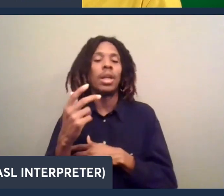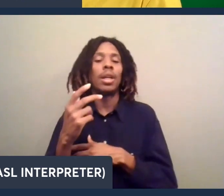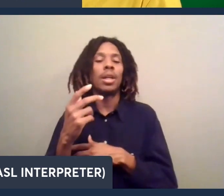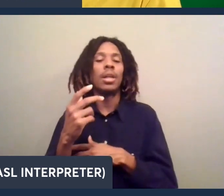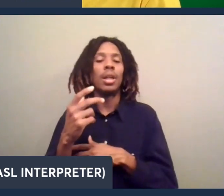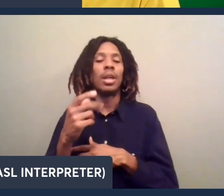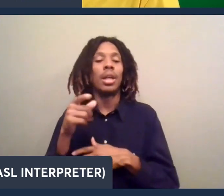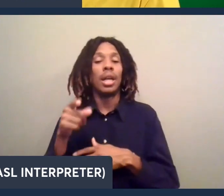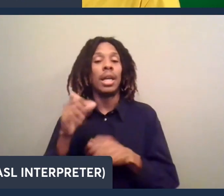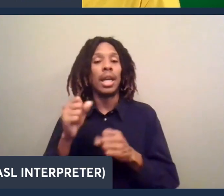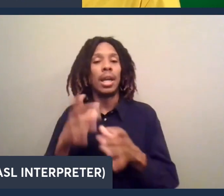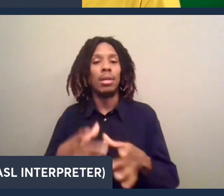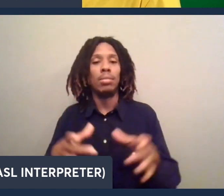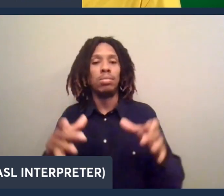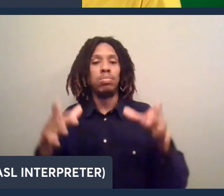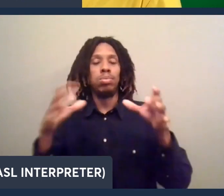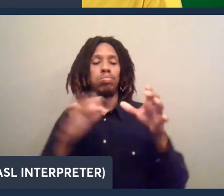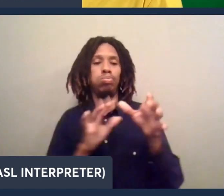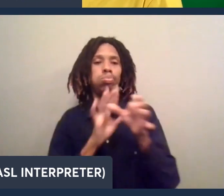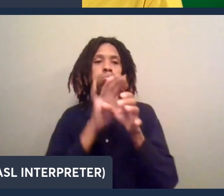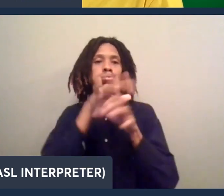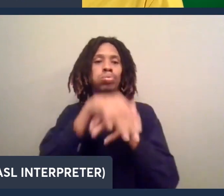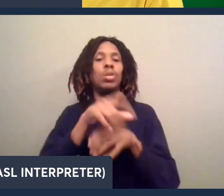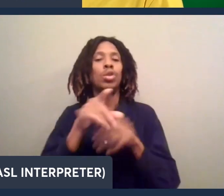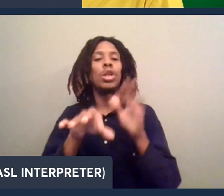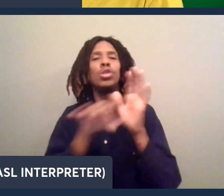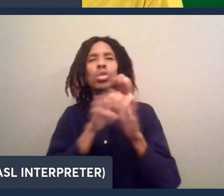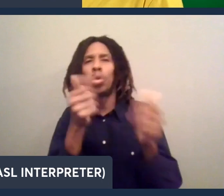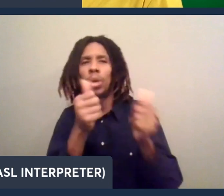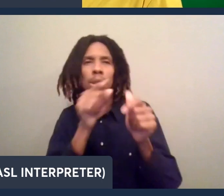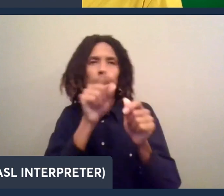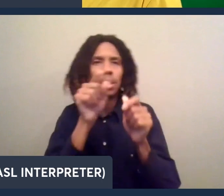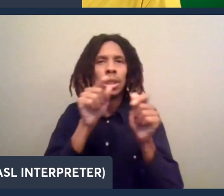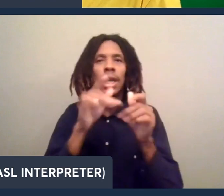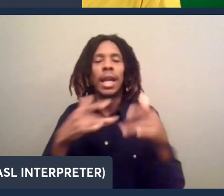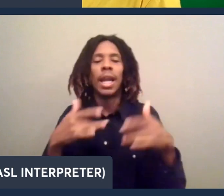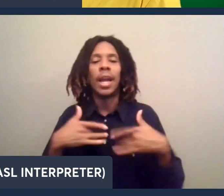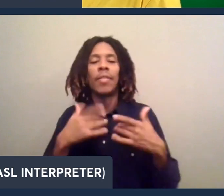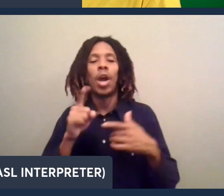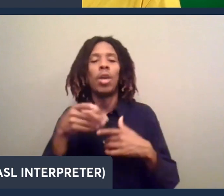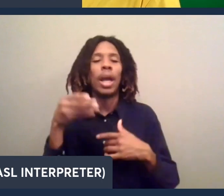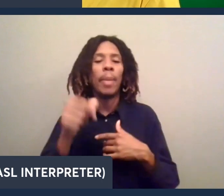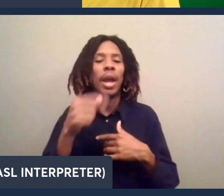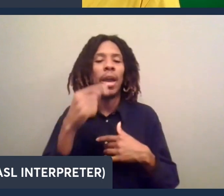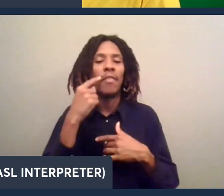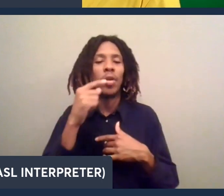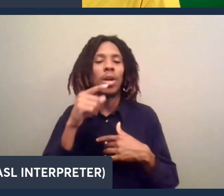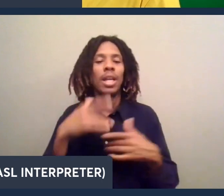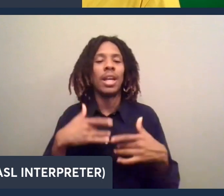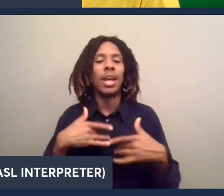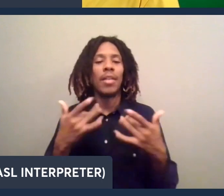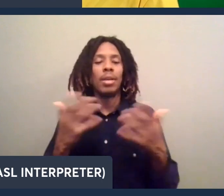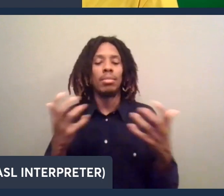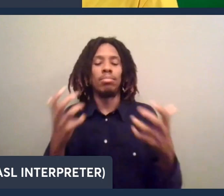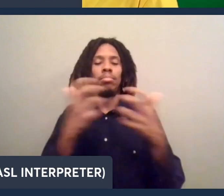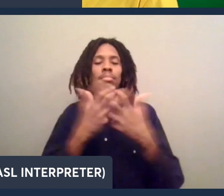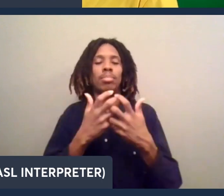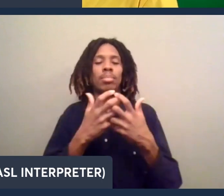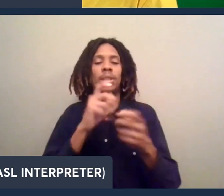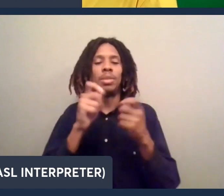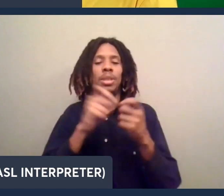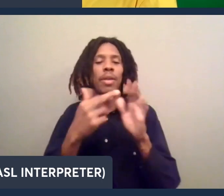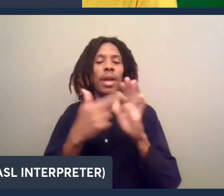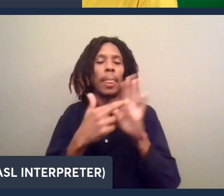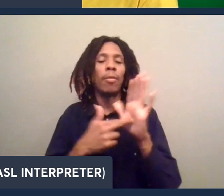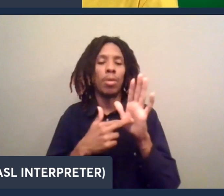pretty quickly. So you can choose the events that you need and only pay for the events that match a specific rule. And that's one of